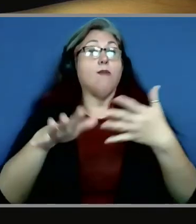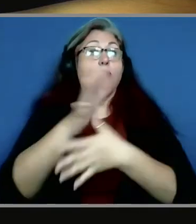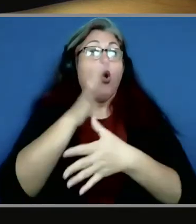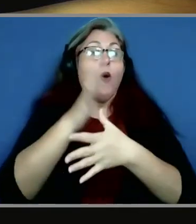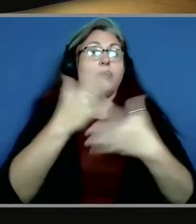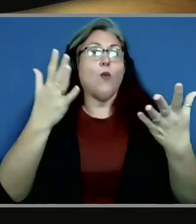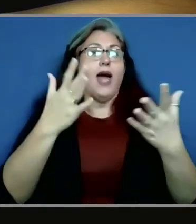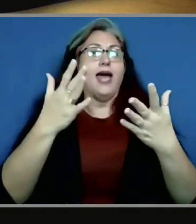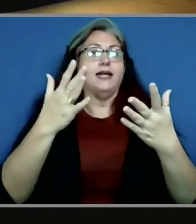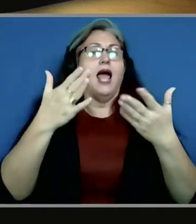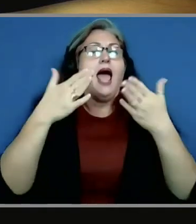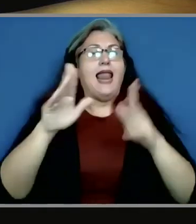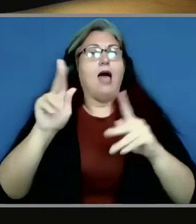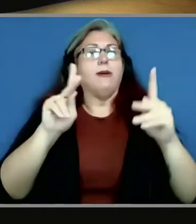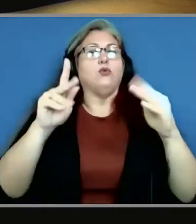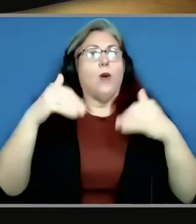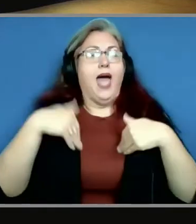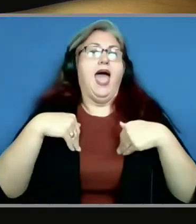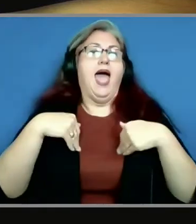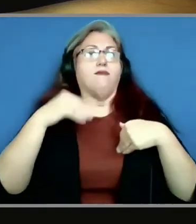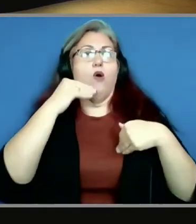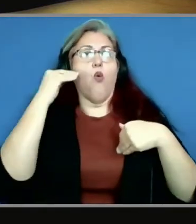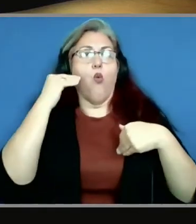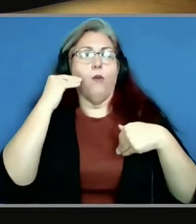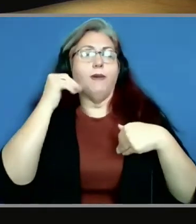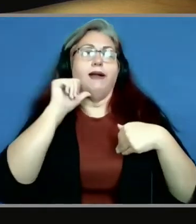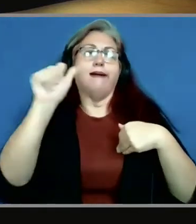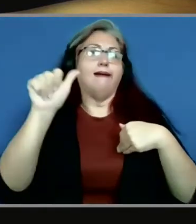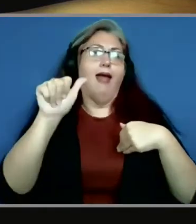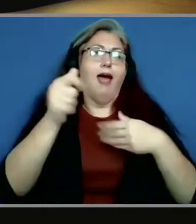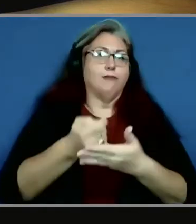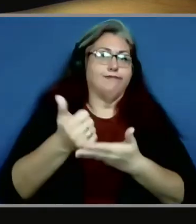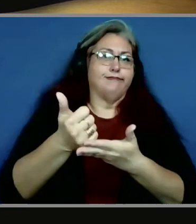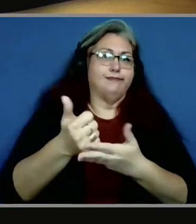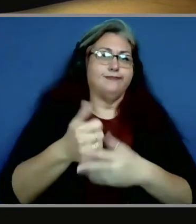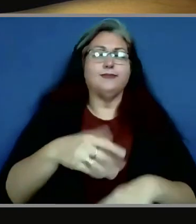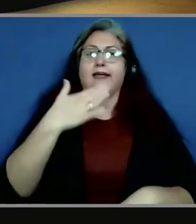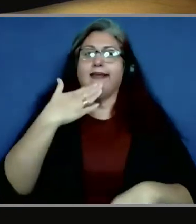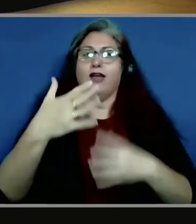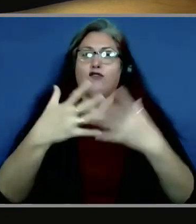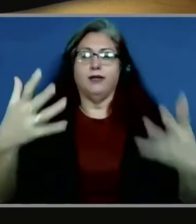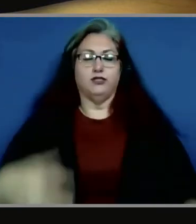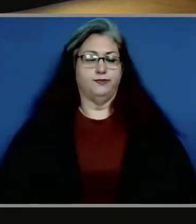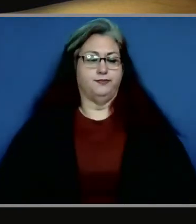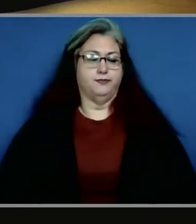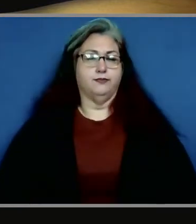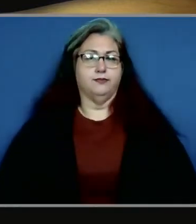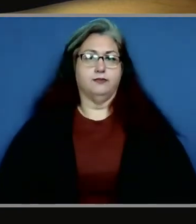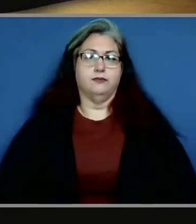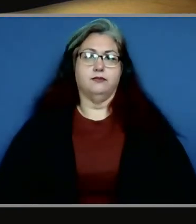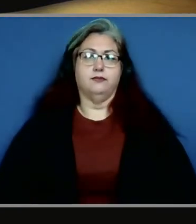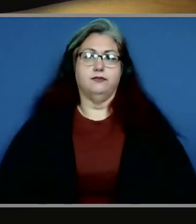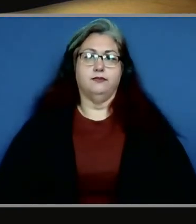a roof over everyone's head. Thank you very much. Mahalo.